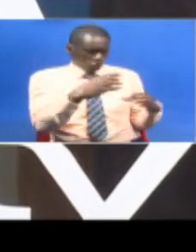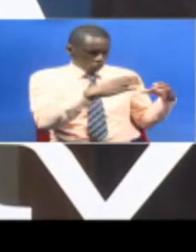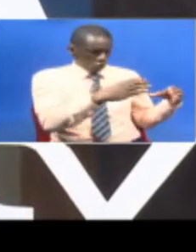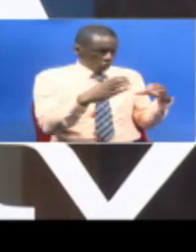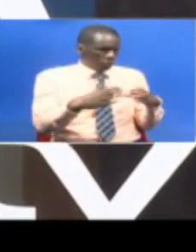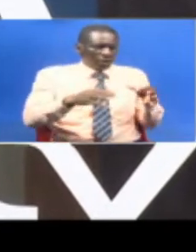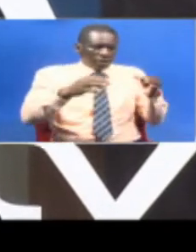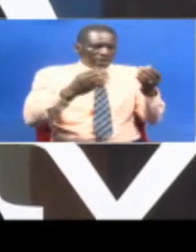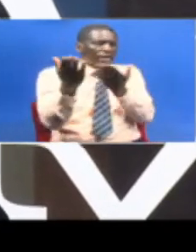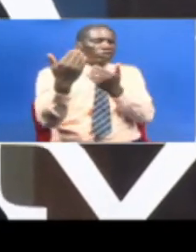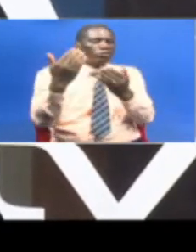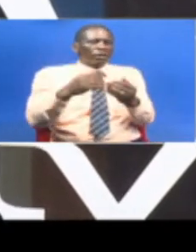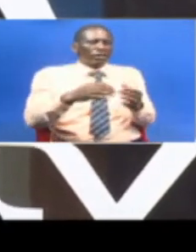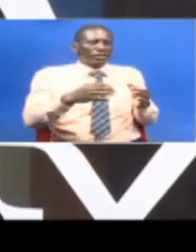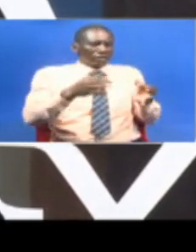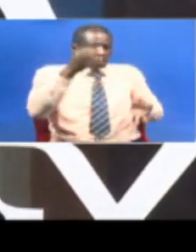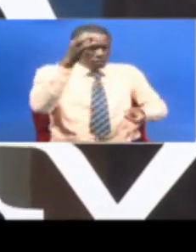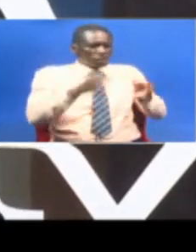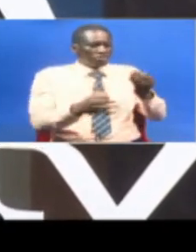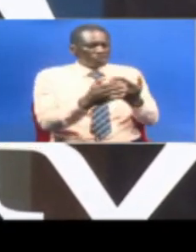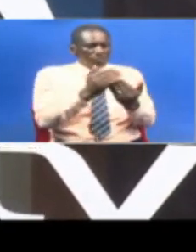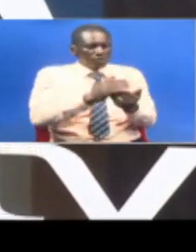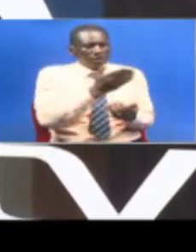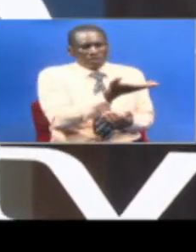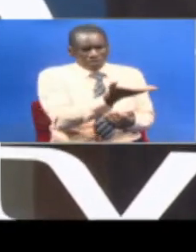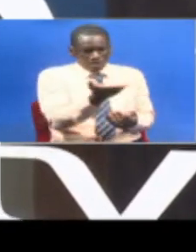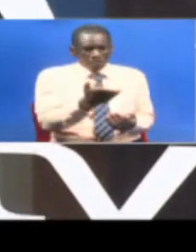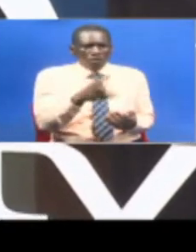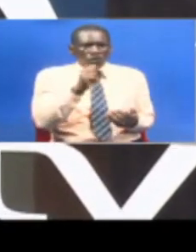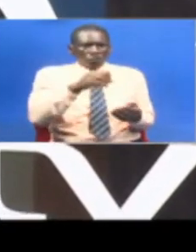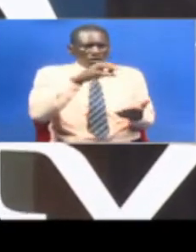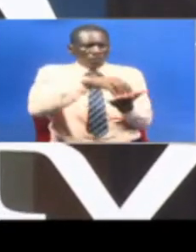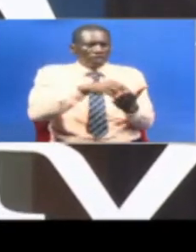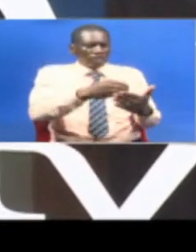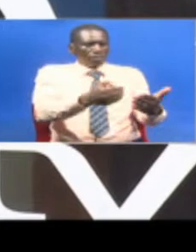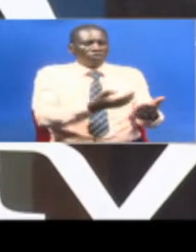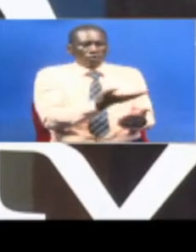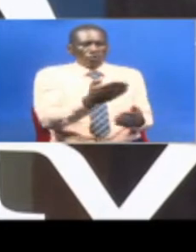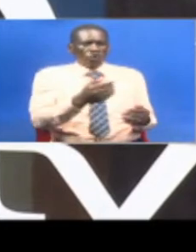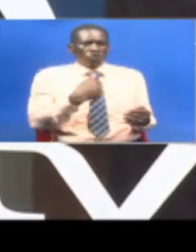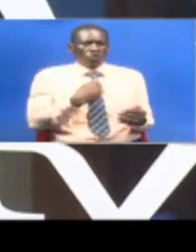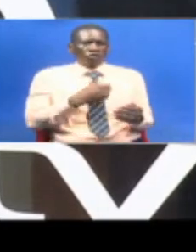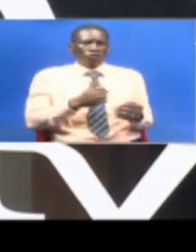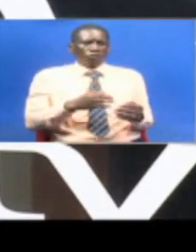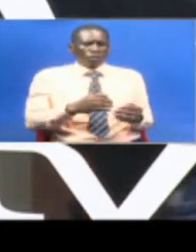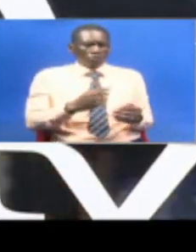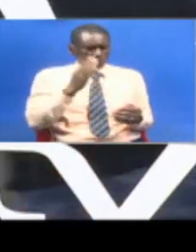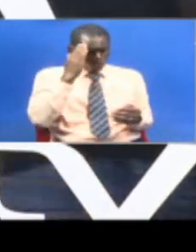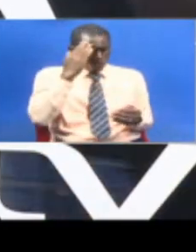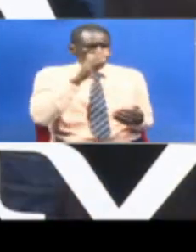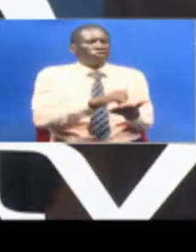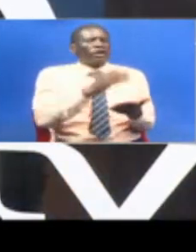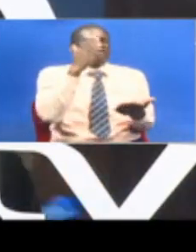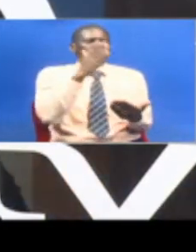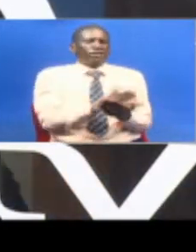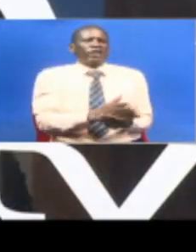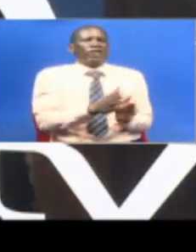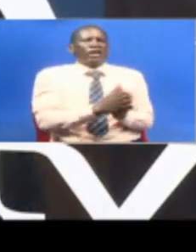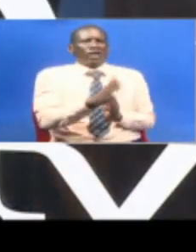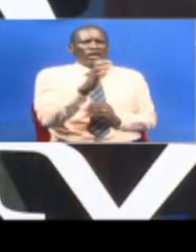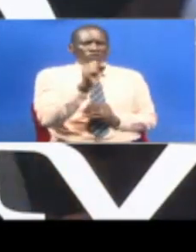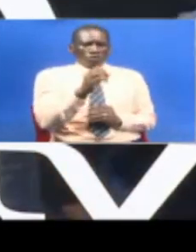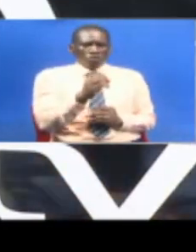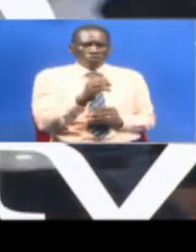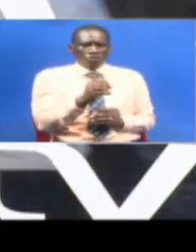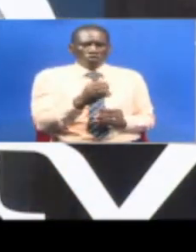decision in their favor, and therefore when a case comes before you, you have to be cognizant of that fact, and therefore they